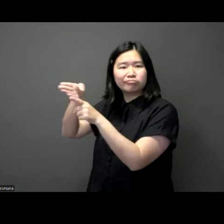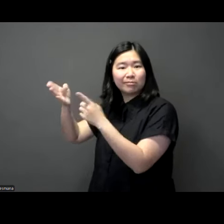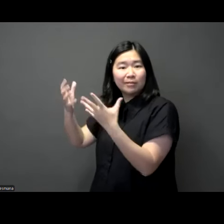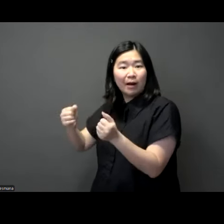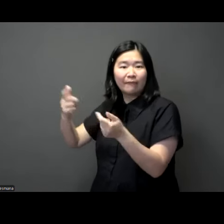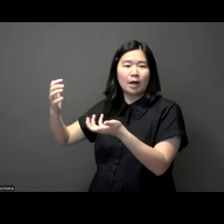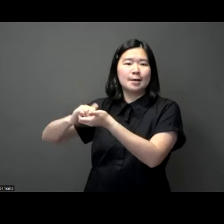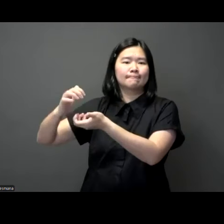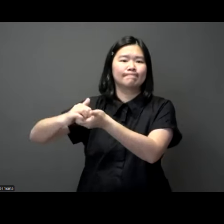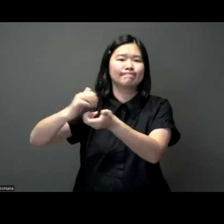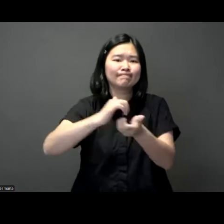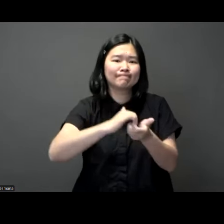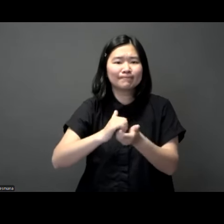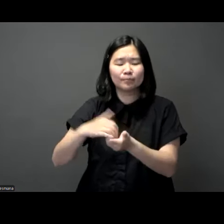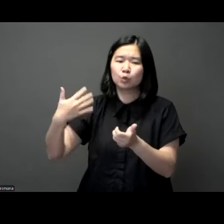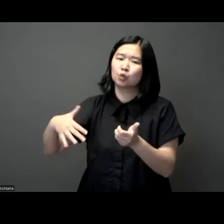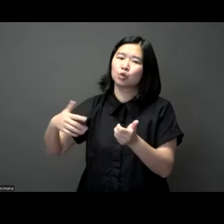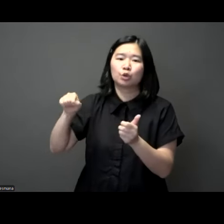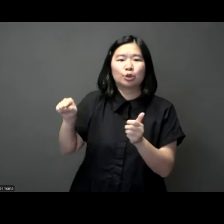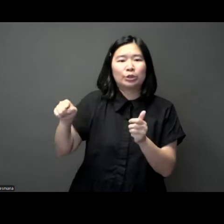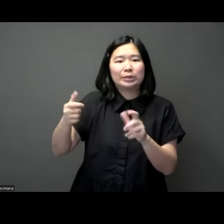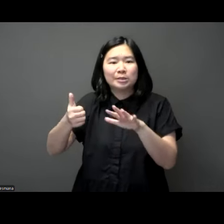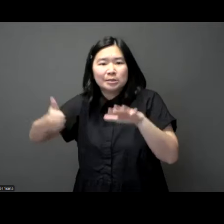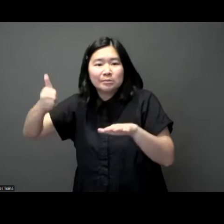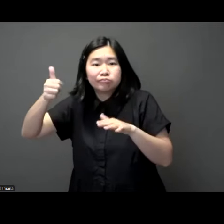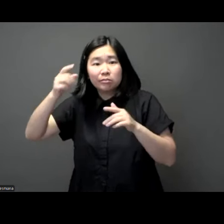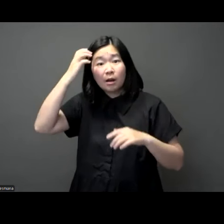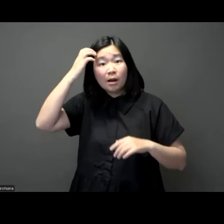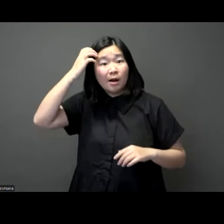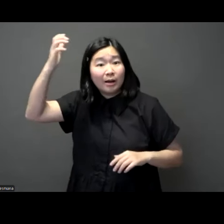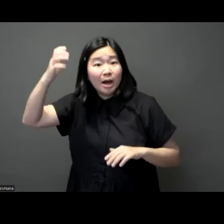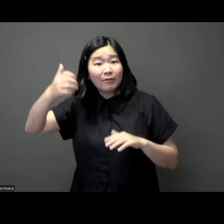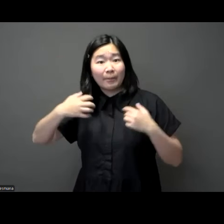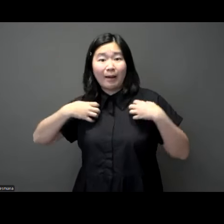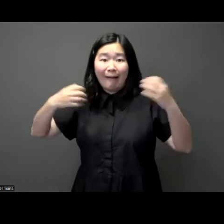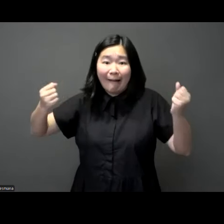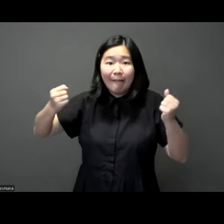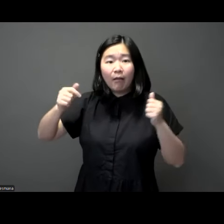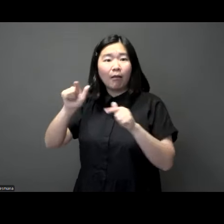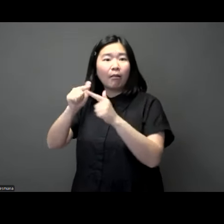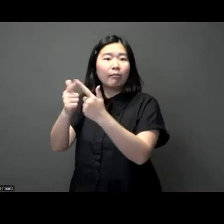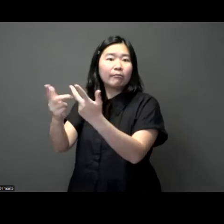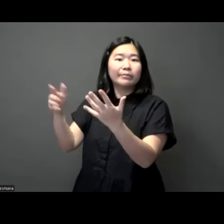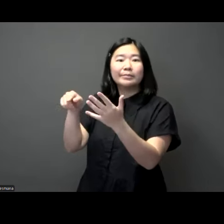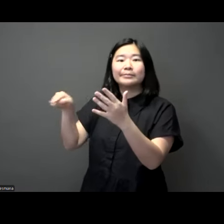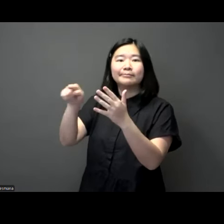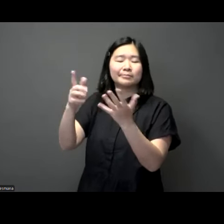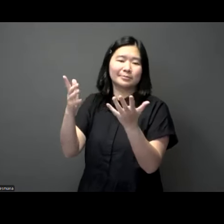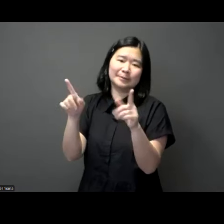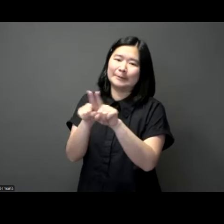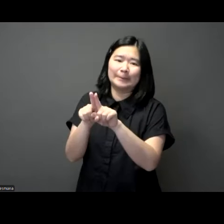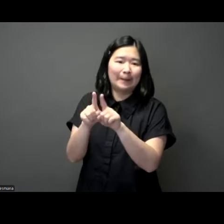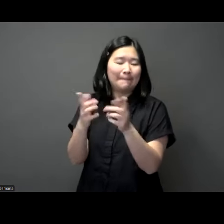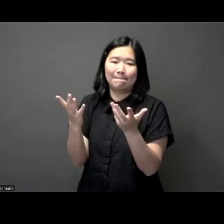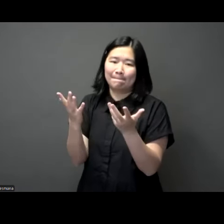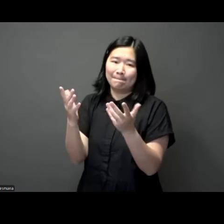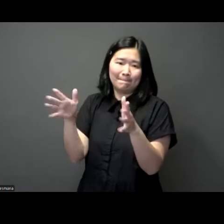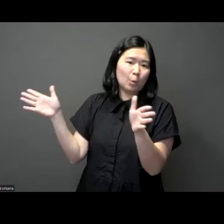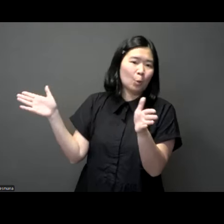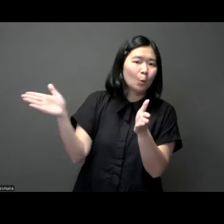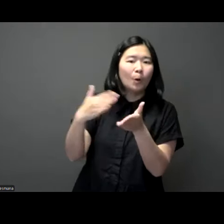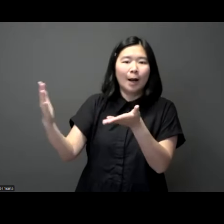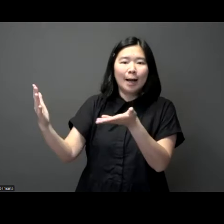Health, not just at central level. It really requires an intersectorial and an all-of-society